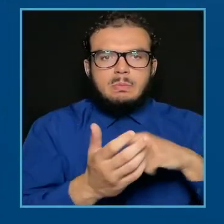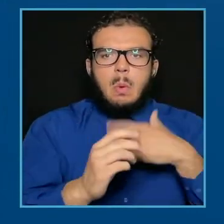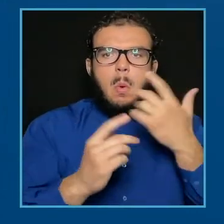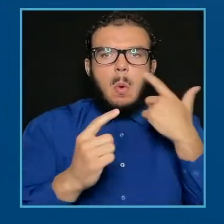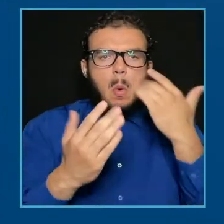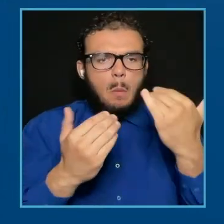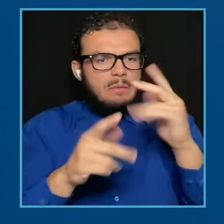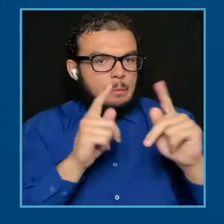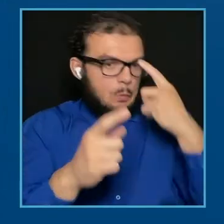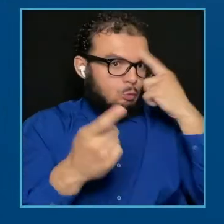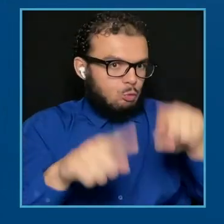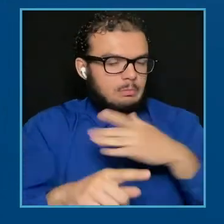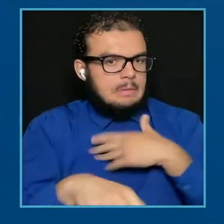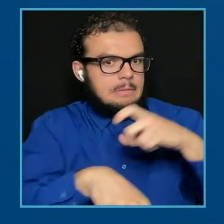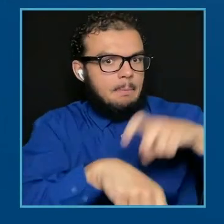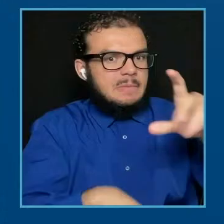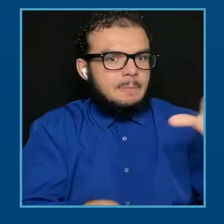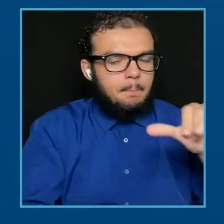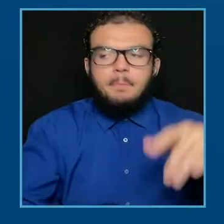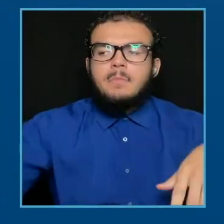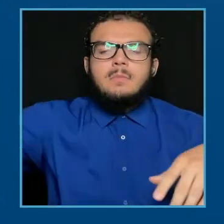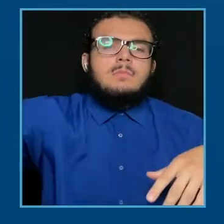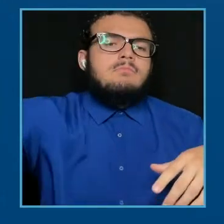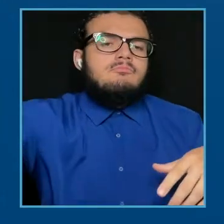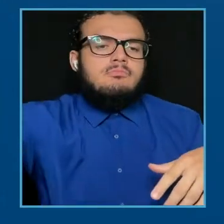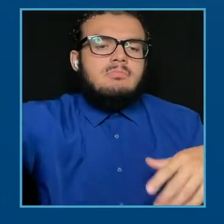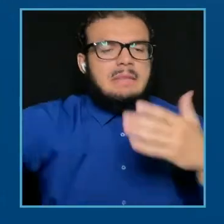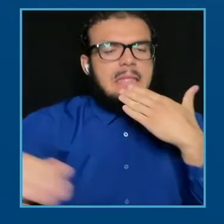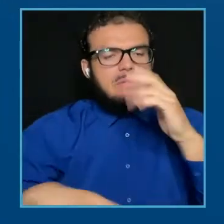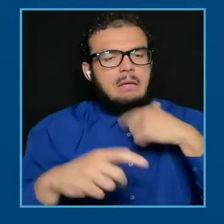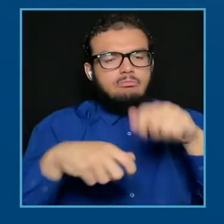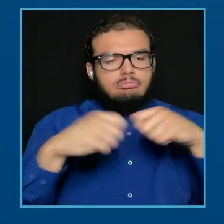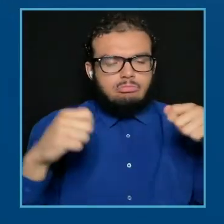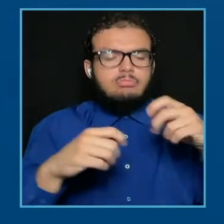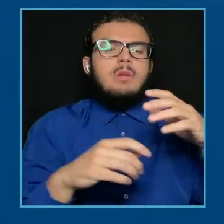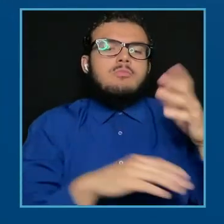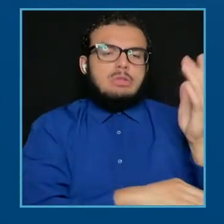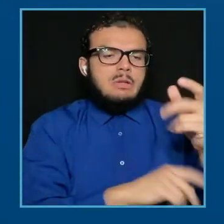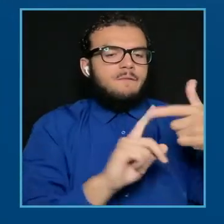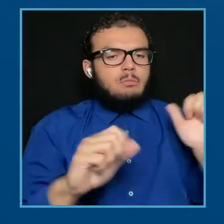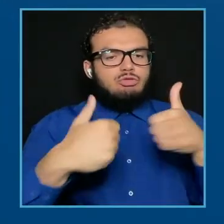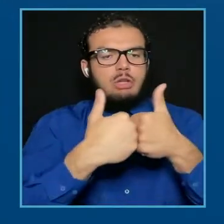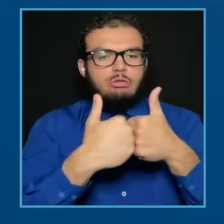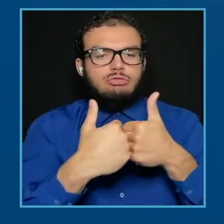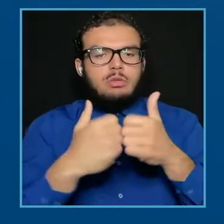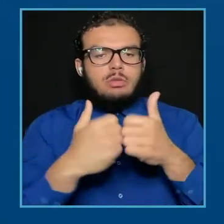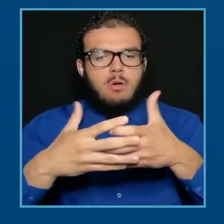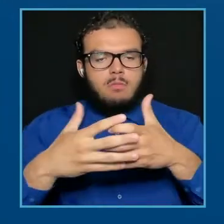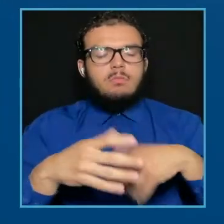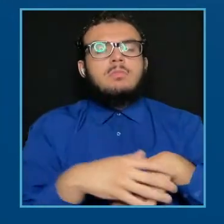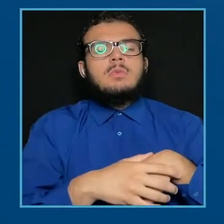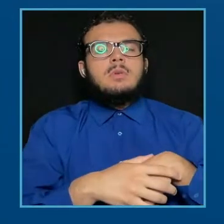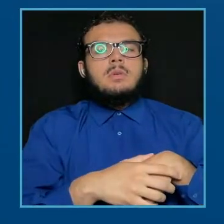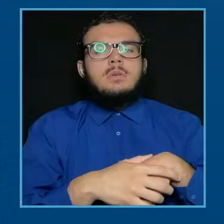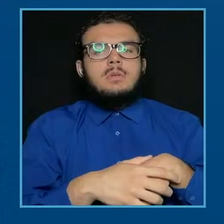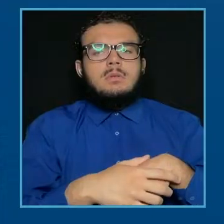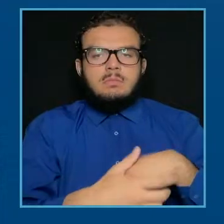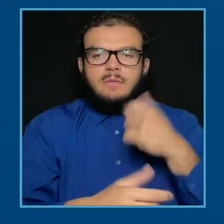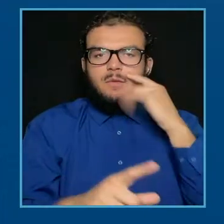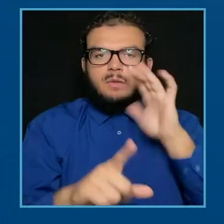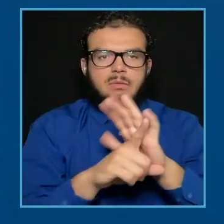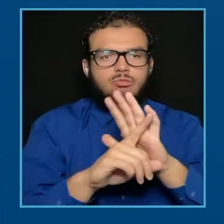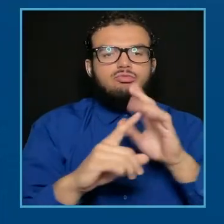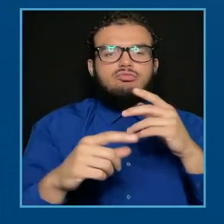on that. Thank you. That concludes the presentation by the challenging parties other than their rebuttal